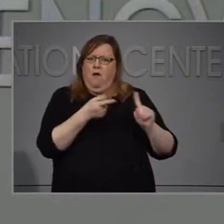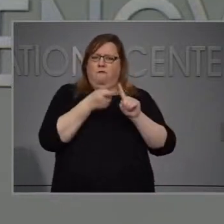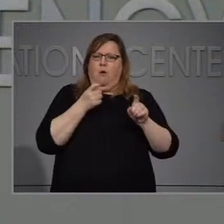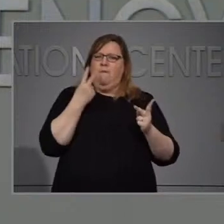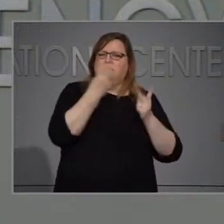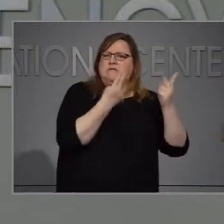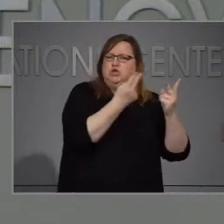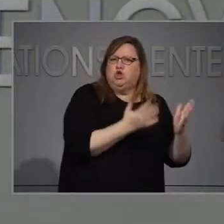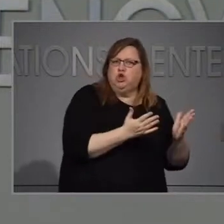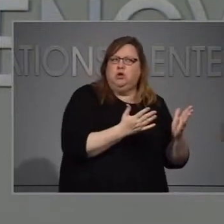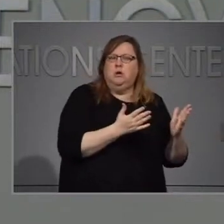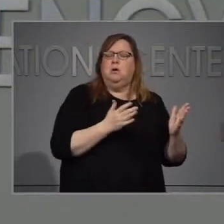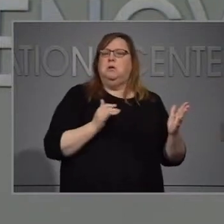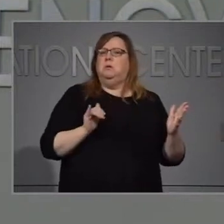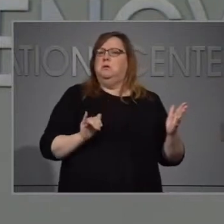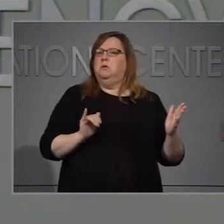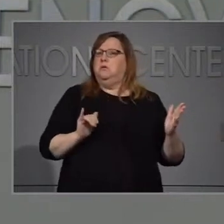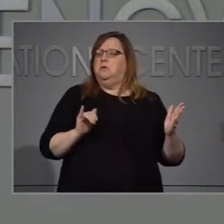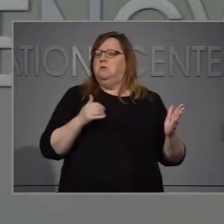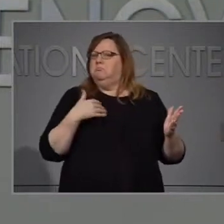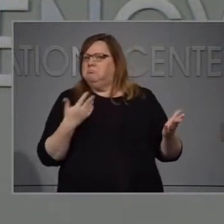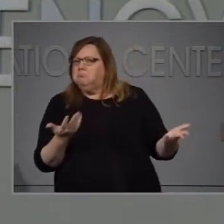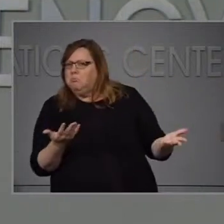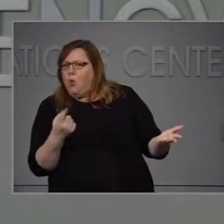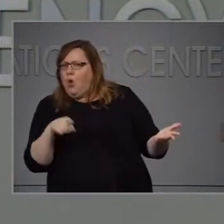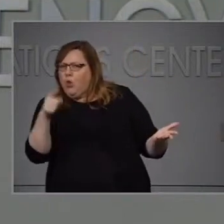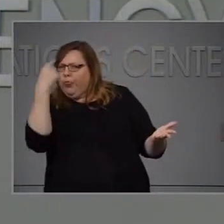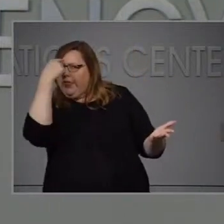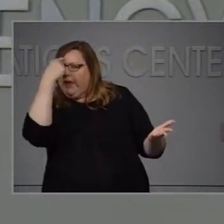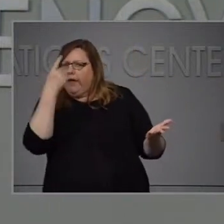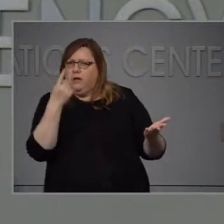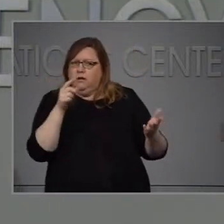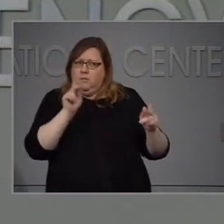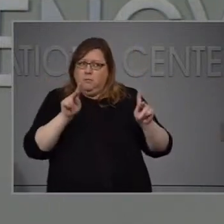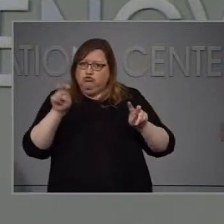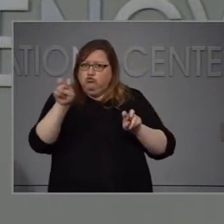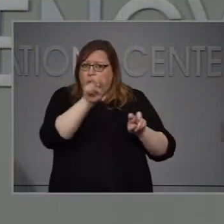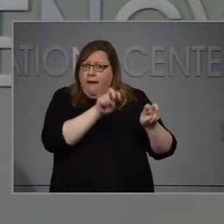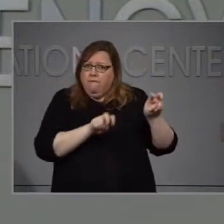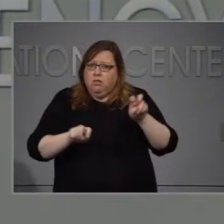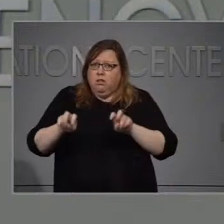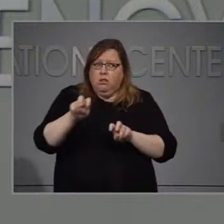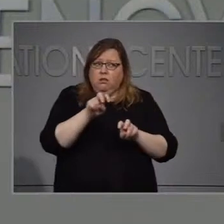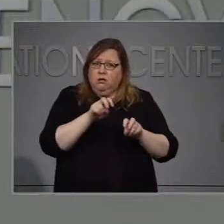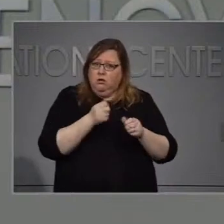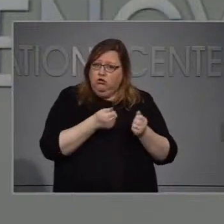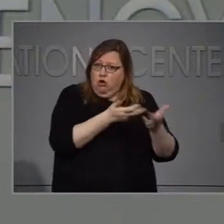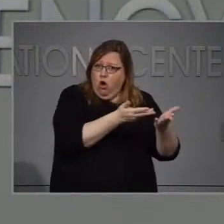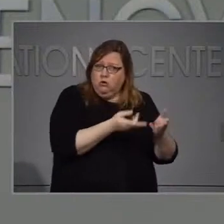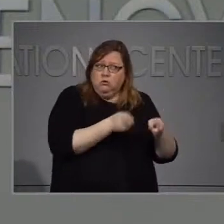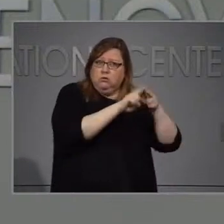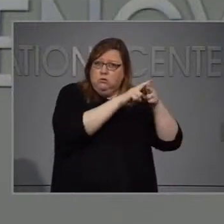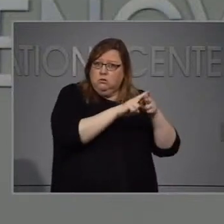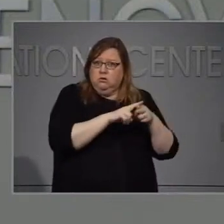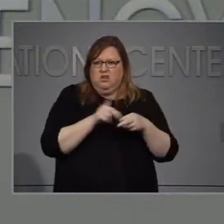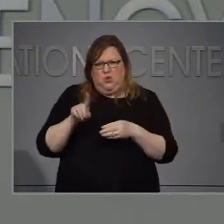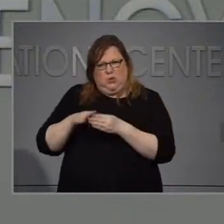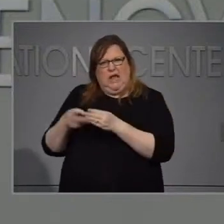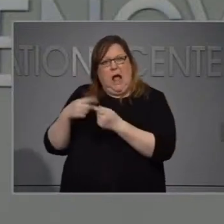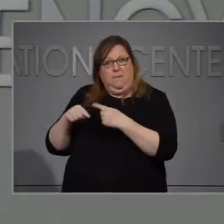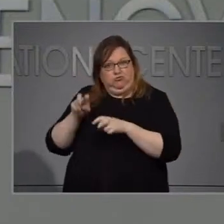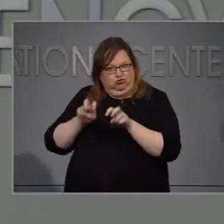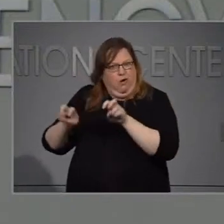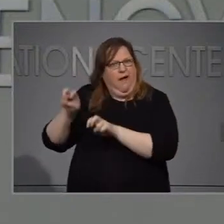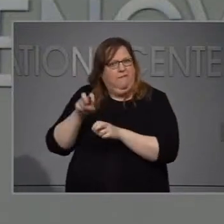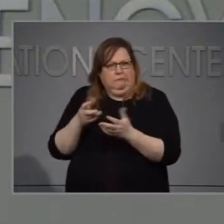about the role of travel in the rise in new cases, especially as we head into the weekend. Thank you. Helen, thanks